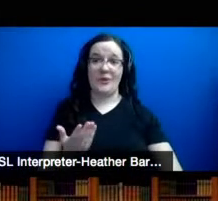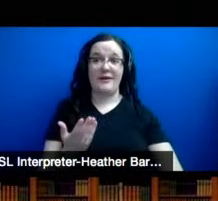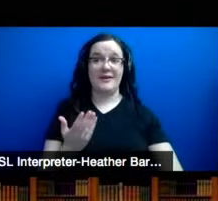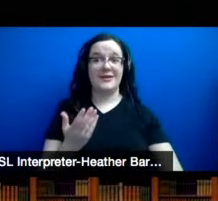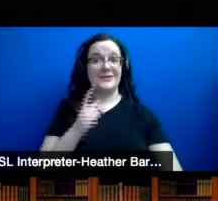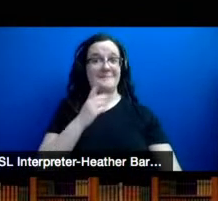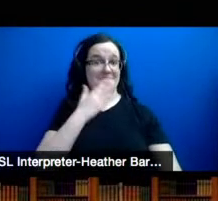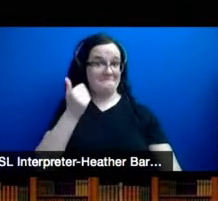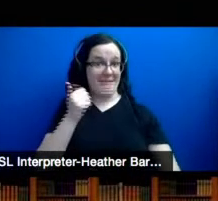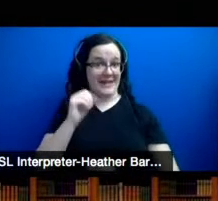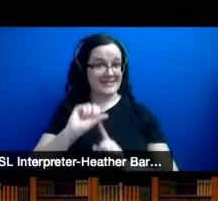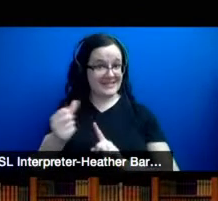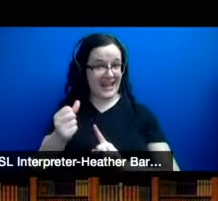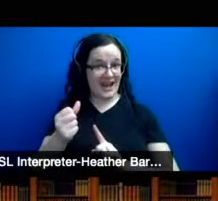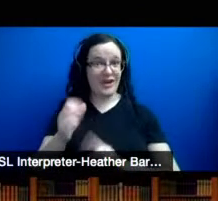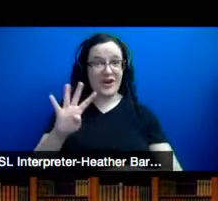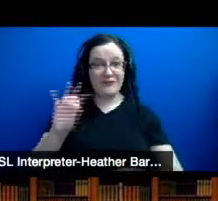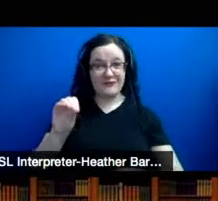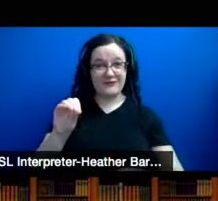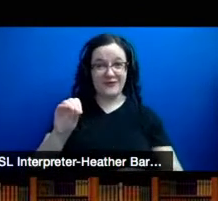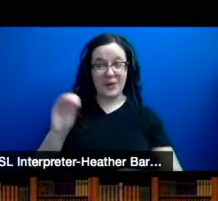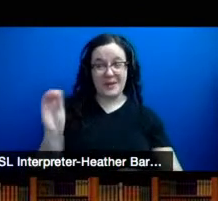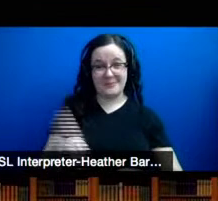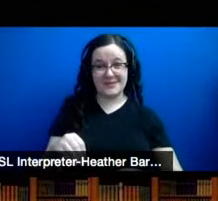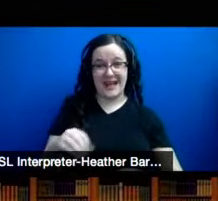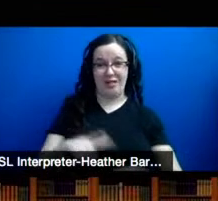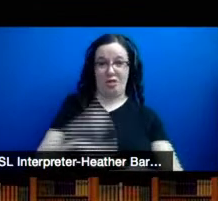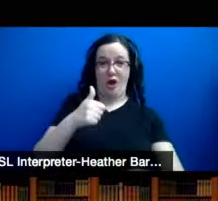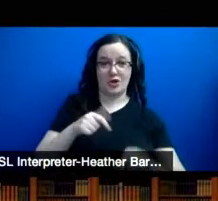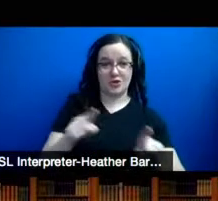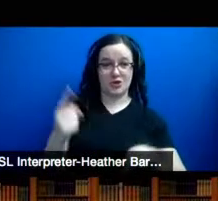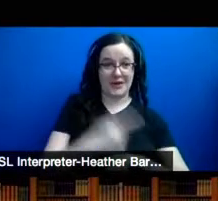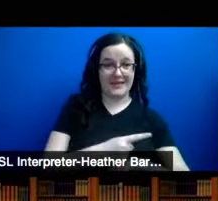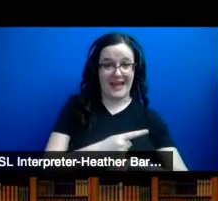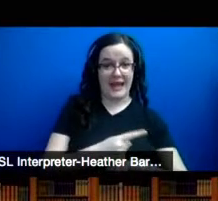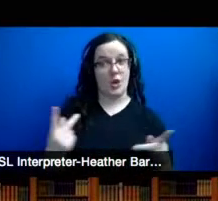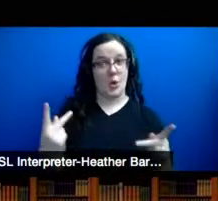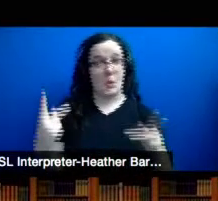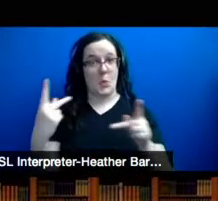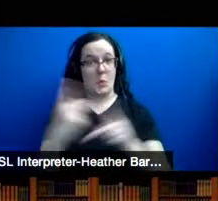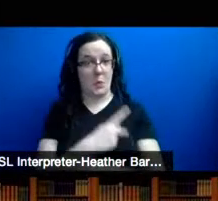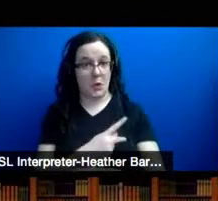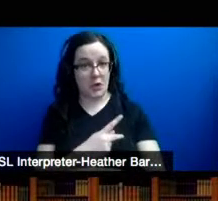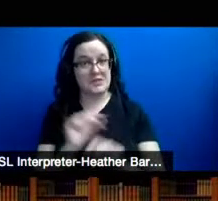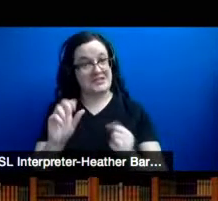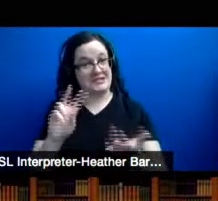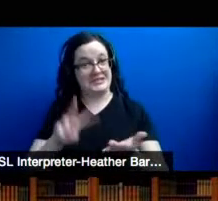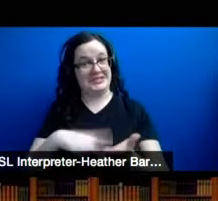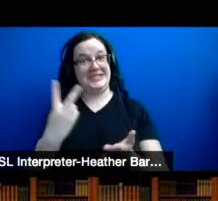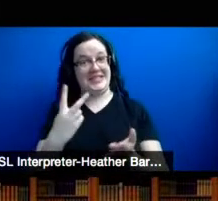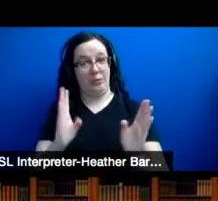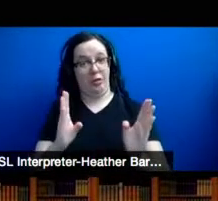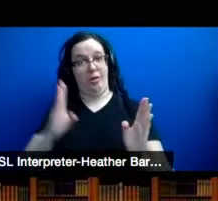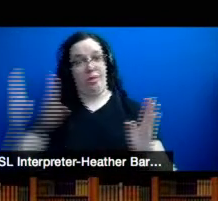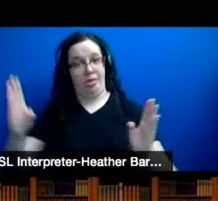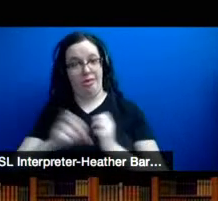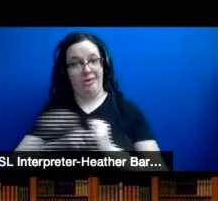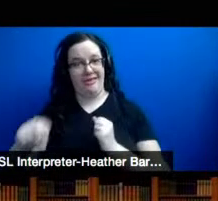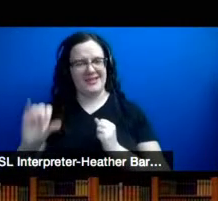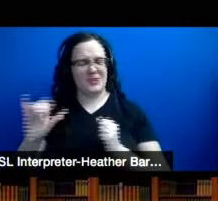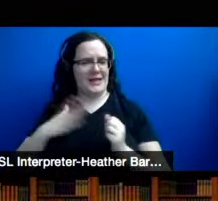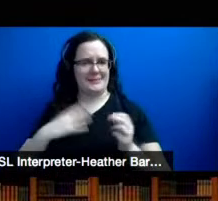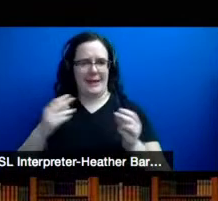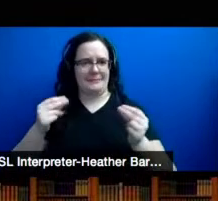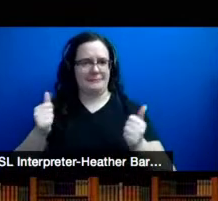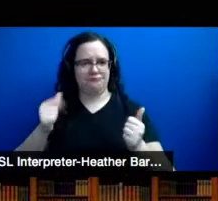increase. At worst, I'd say, you know, it could double the time. So that would be my quick estimate right off the top